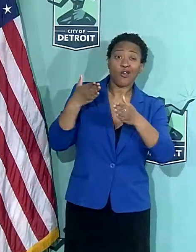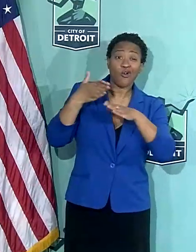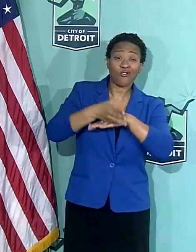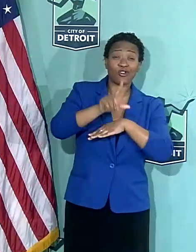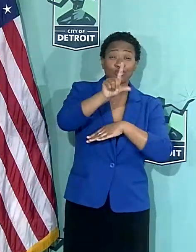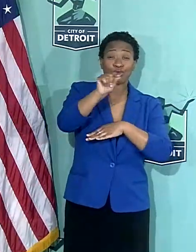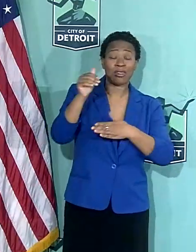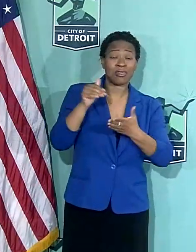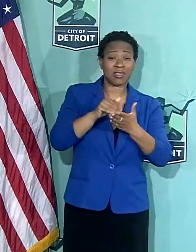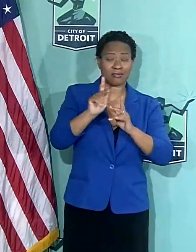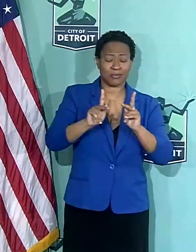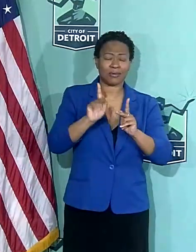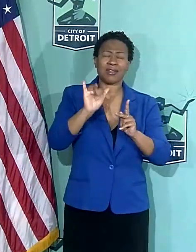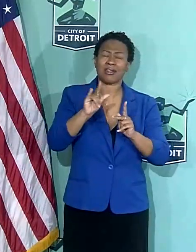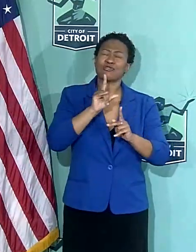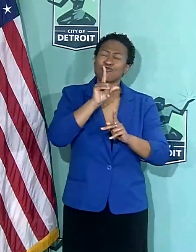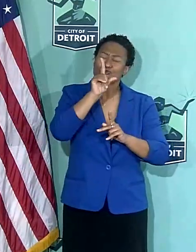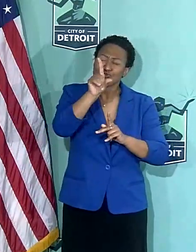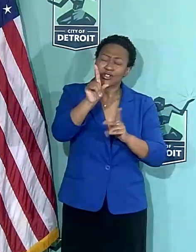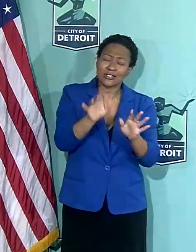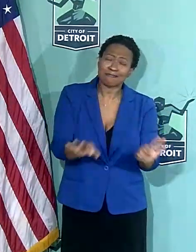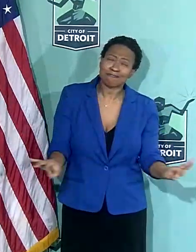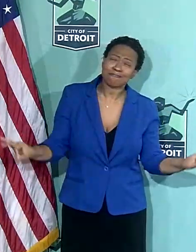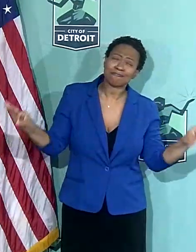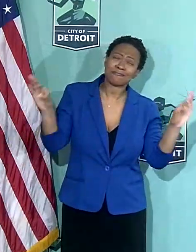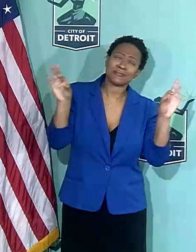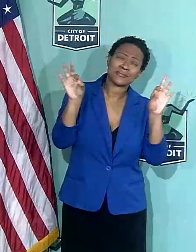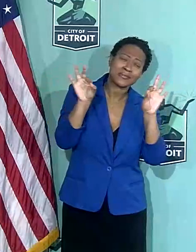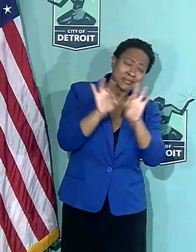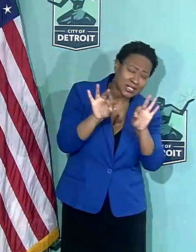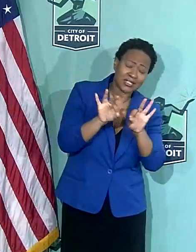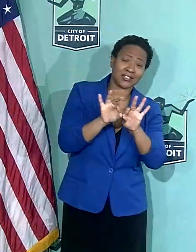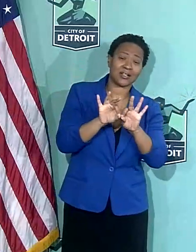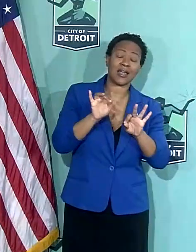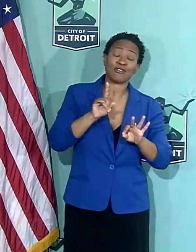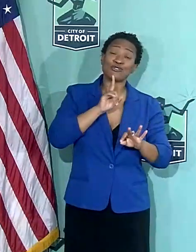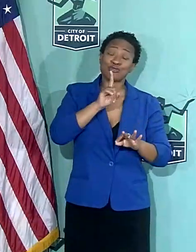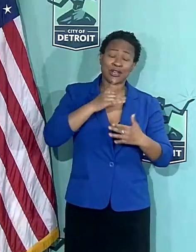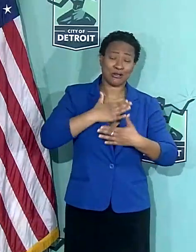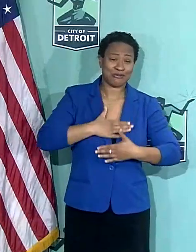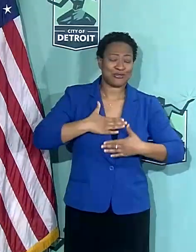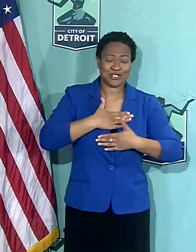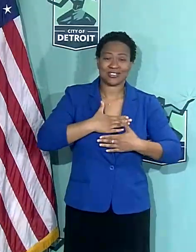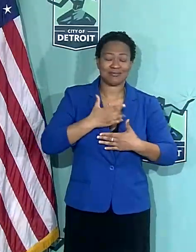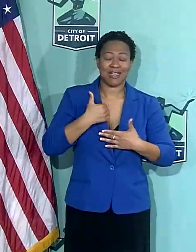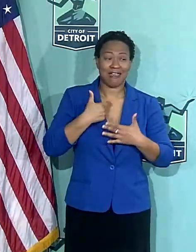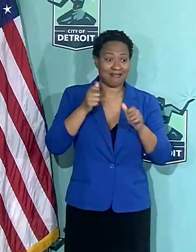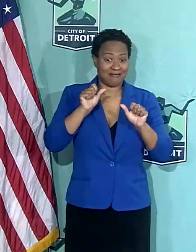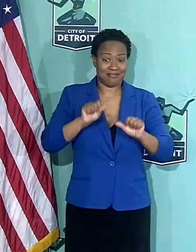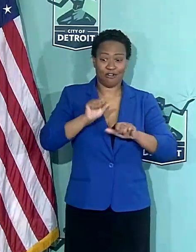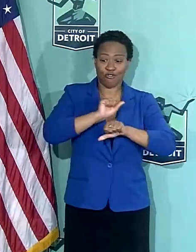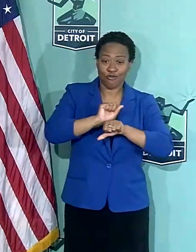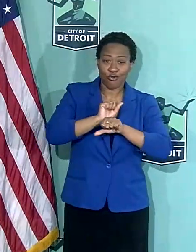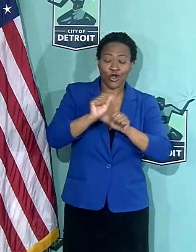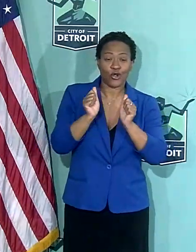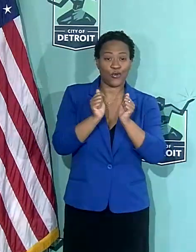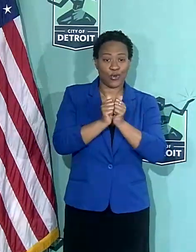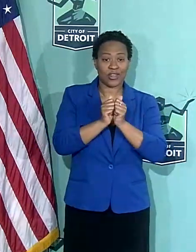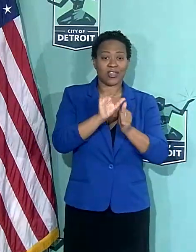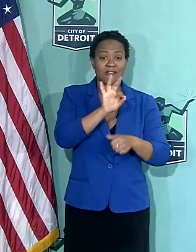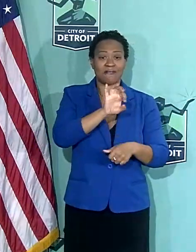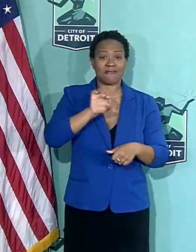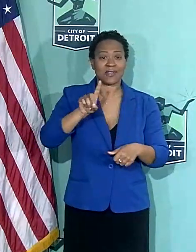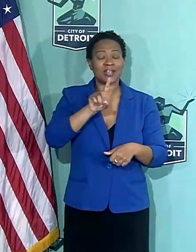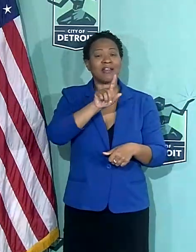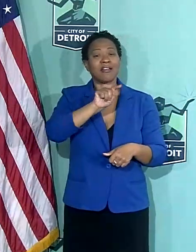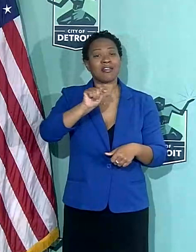20,000 people. That's a huge deal. So I was just very appreciative, I was appreciative to be able to, work with Feed the Front Lines and make sure that I kept